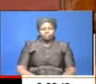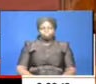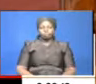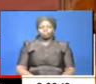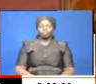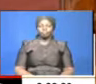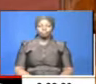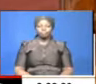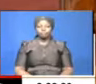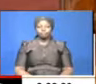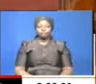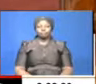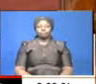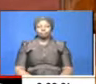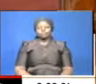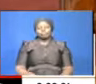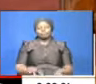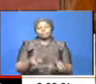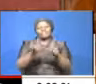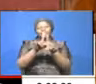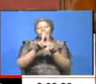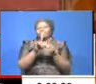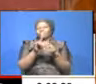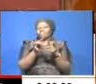as a stand-alone provision.